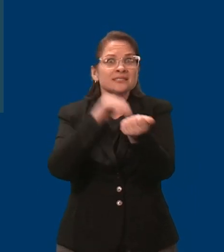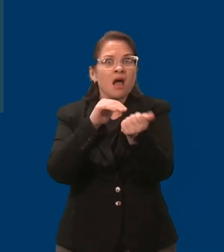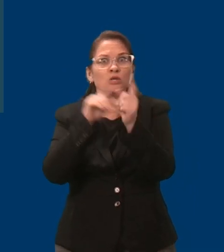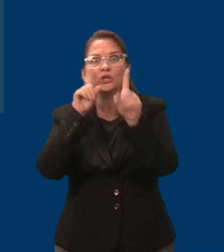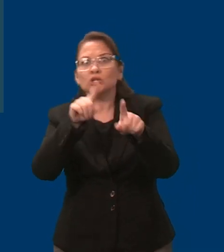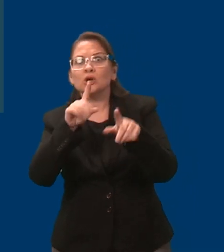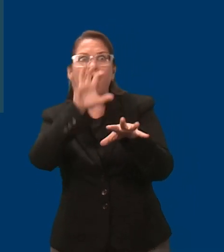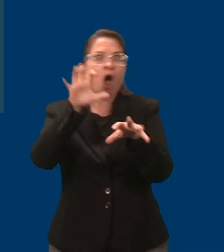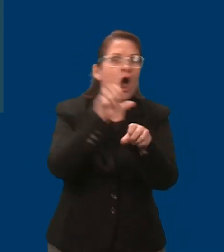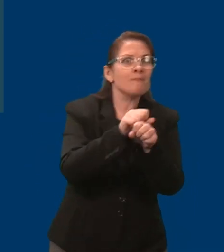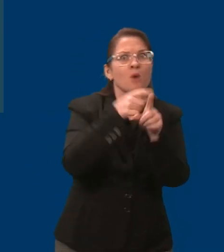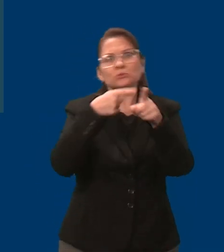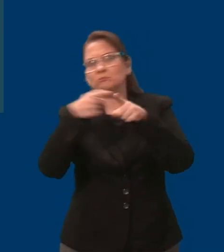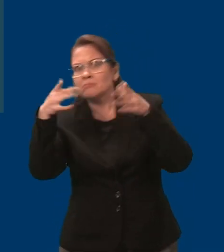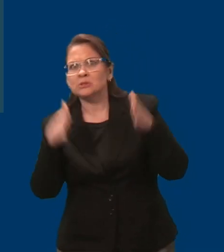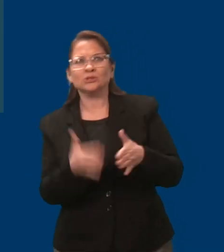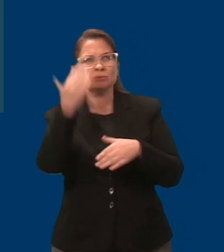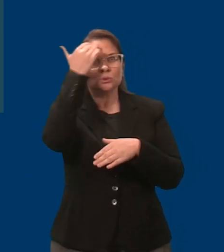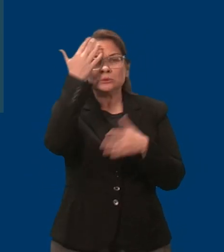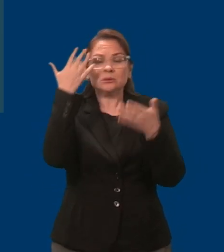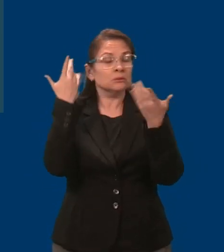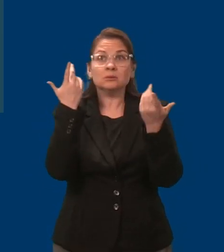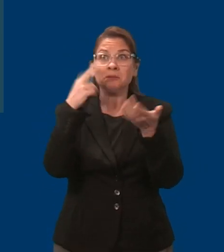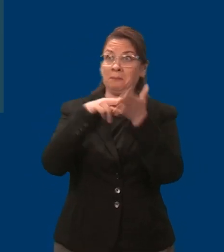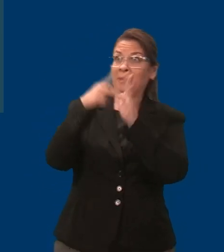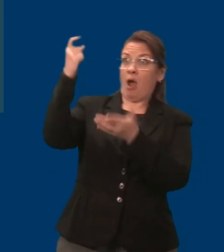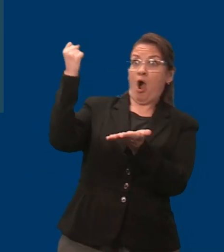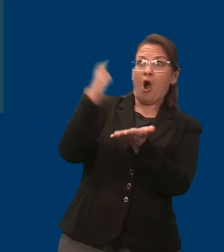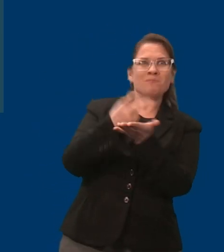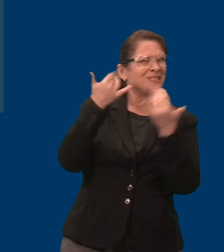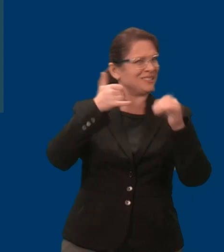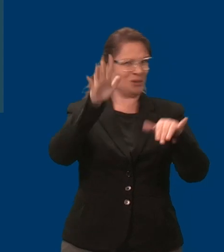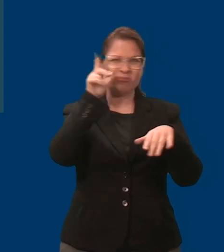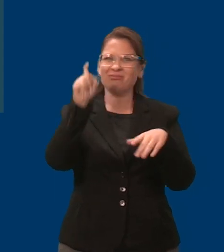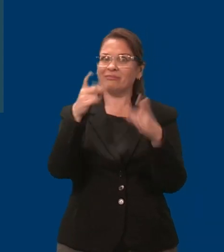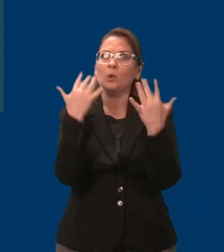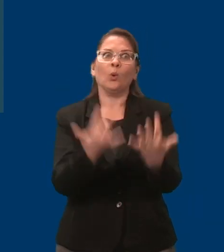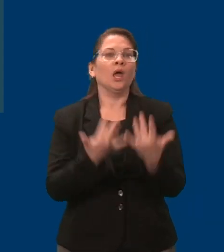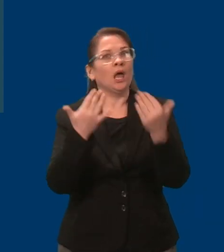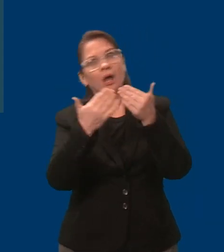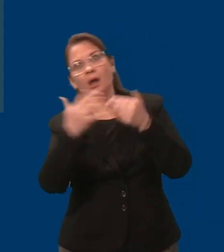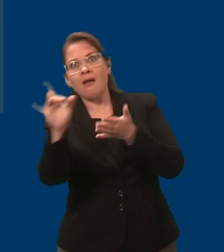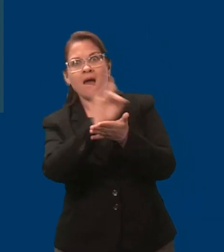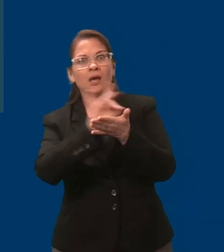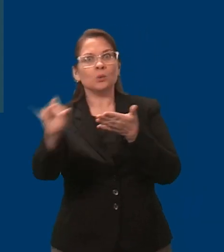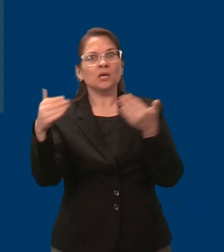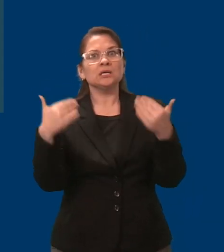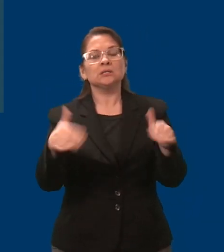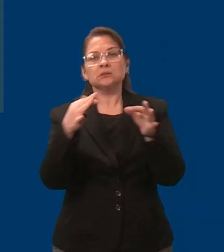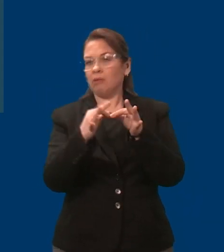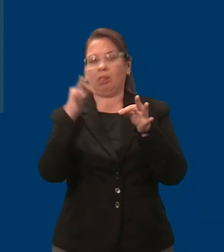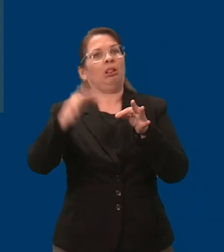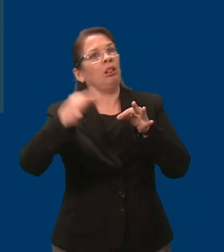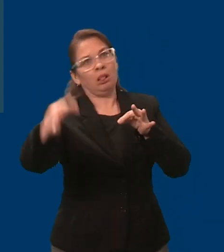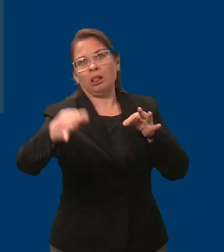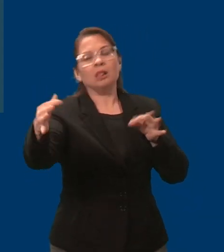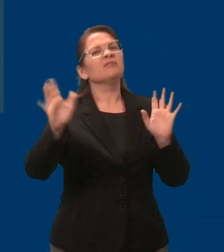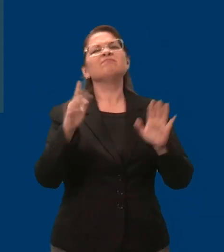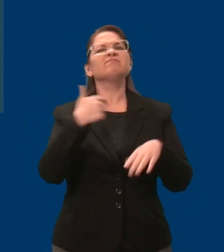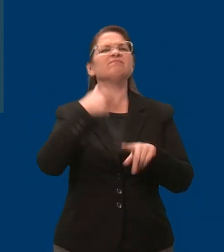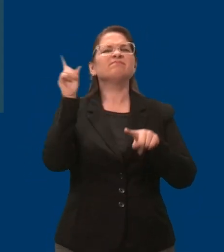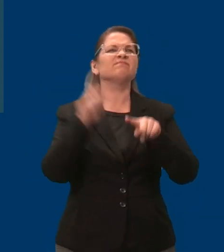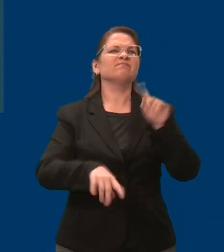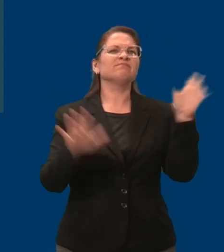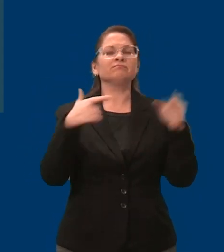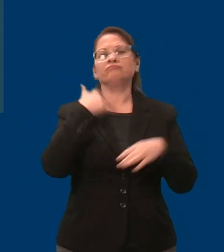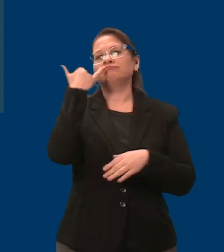you get the prior authorization, you then can wait 8 more weeks to even get in to see a doctor. I called the neurologist and told them I would pay out of pocket. They